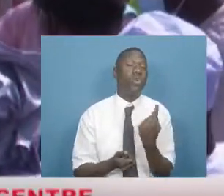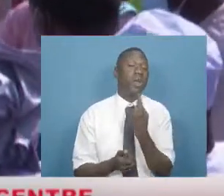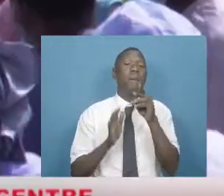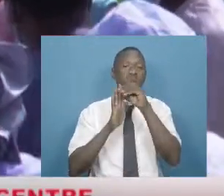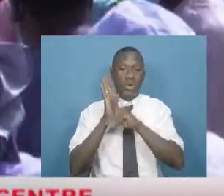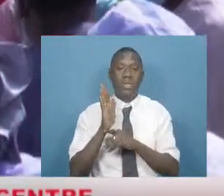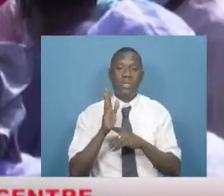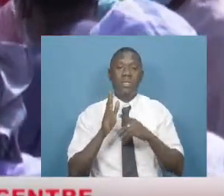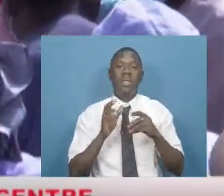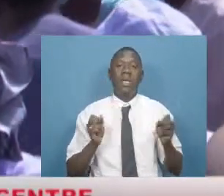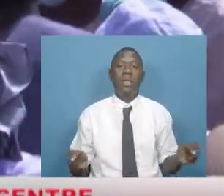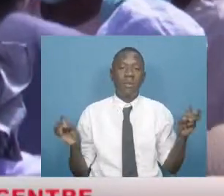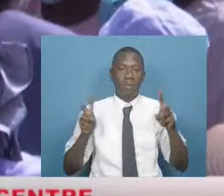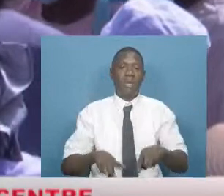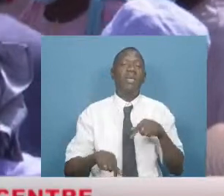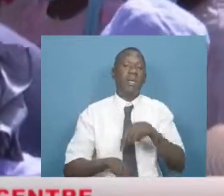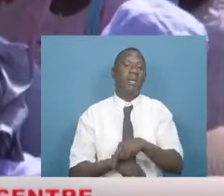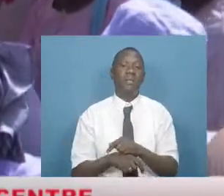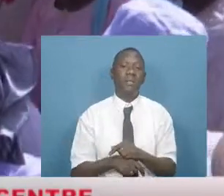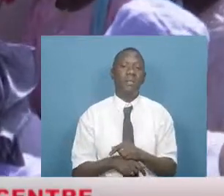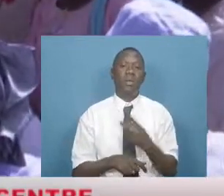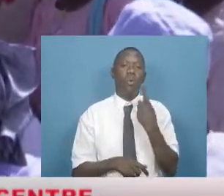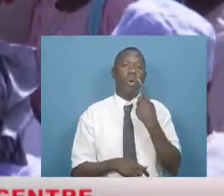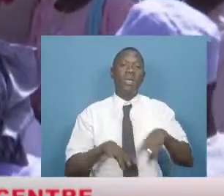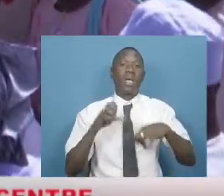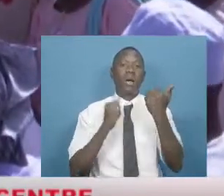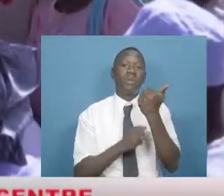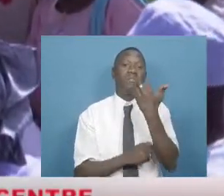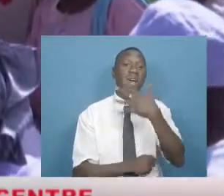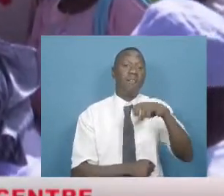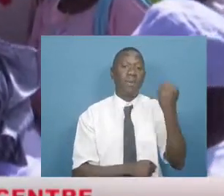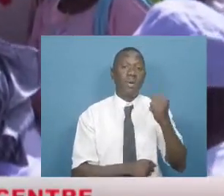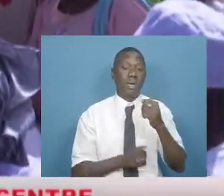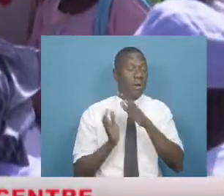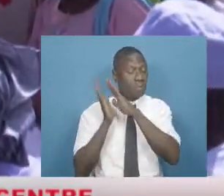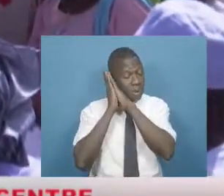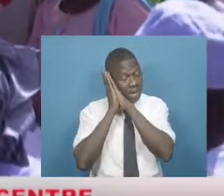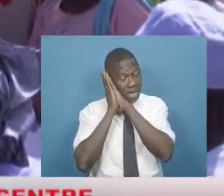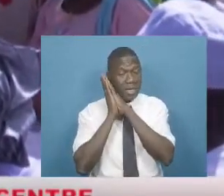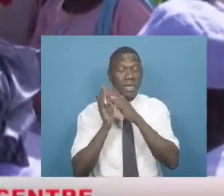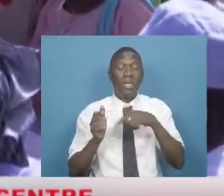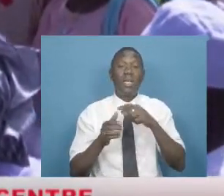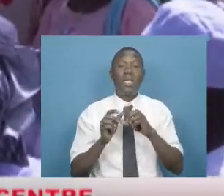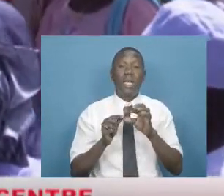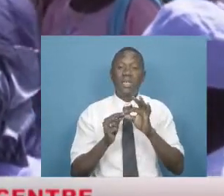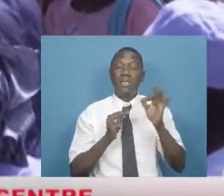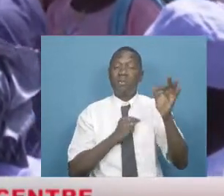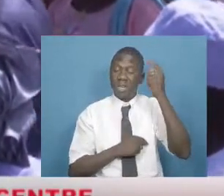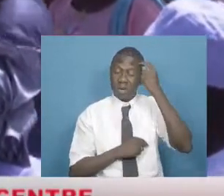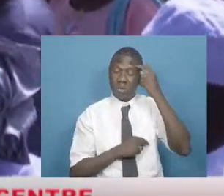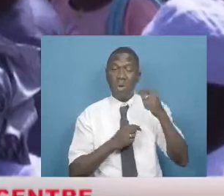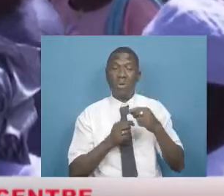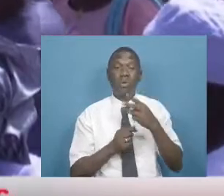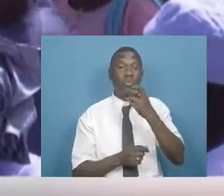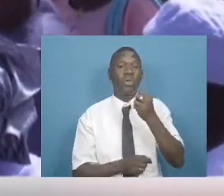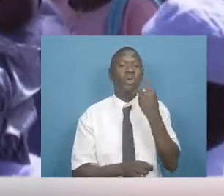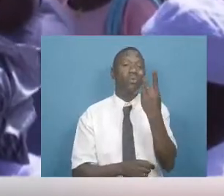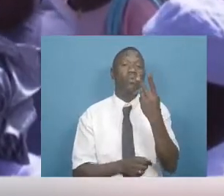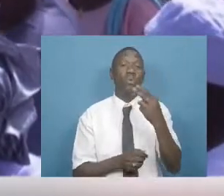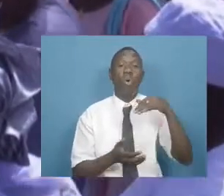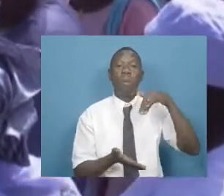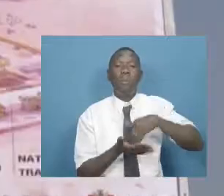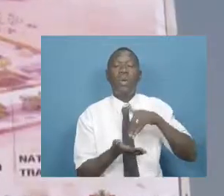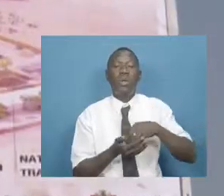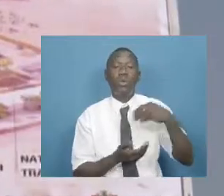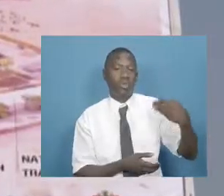The 1,500-bed National Emergency Treatment Center, estimated at over $22 million, is a World Bank-funded project.